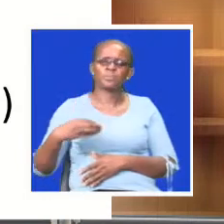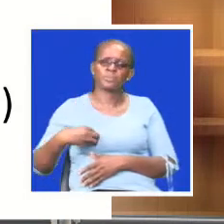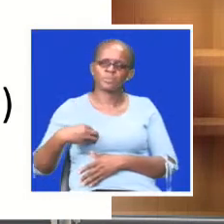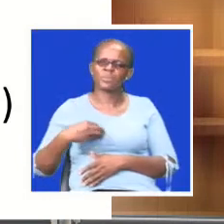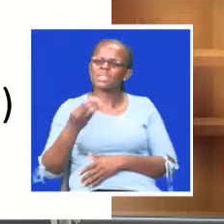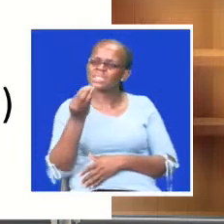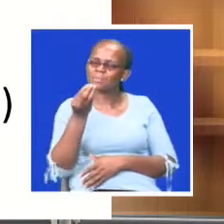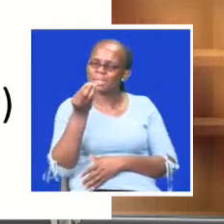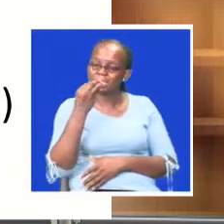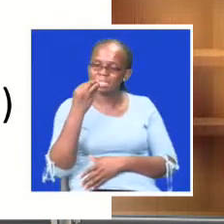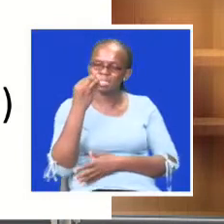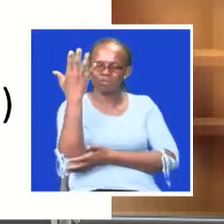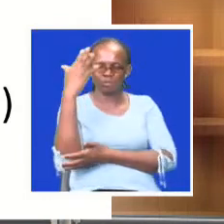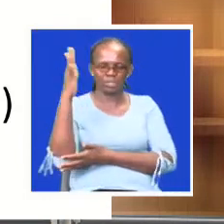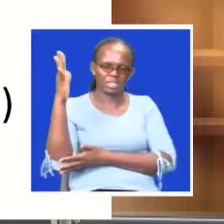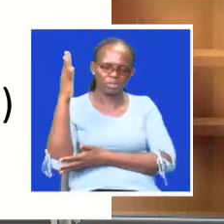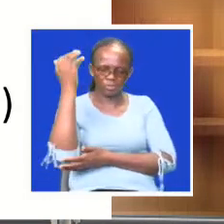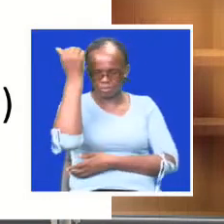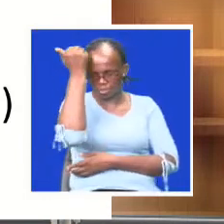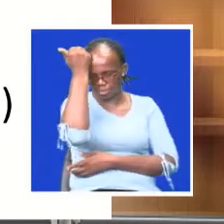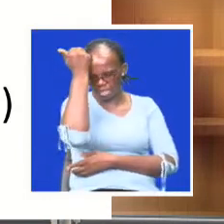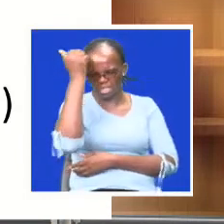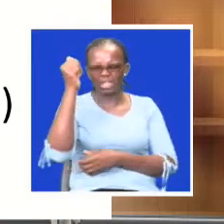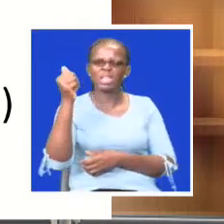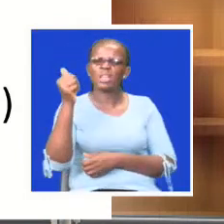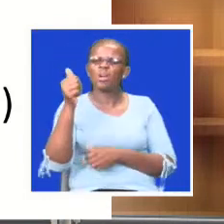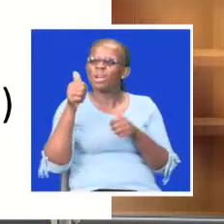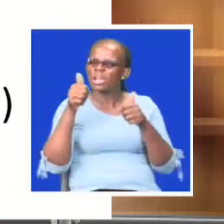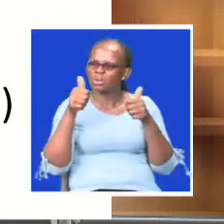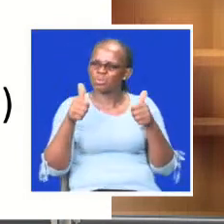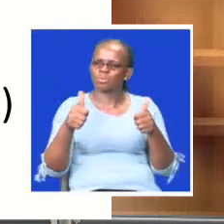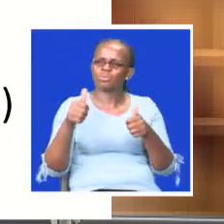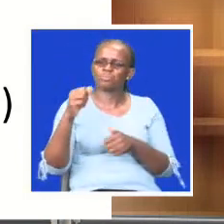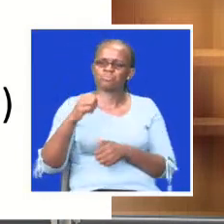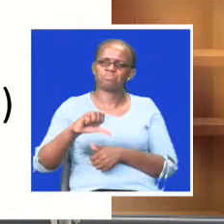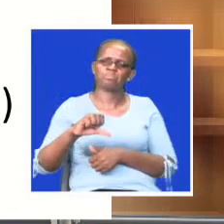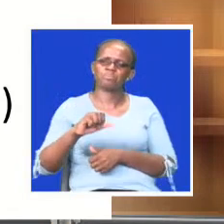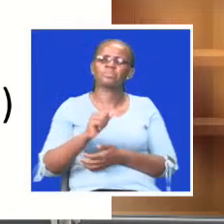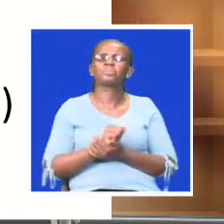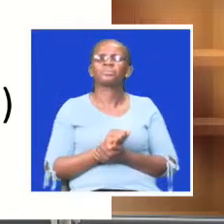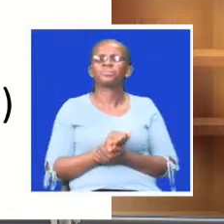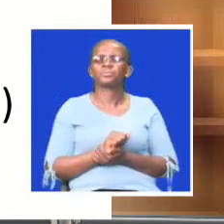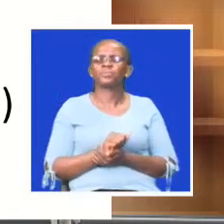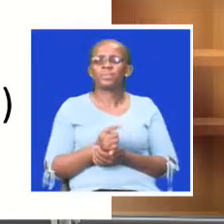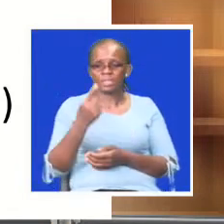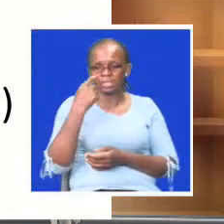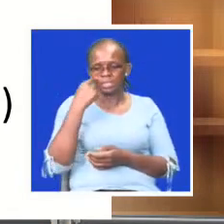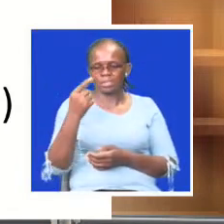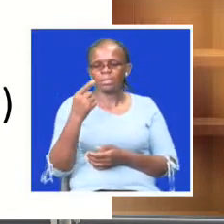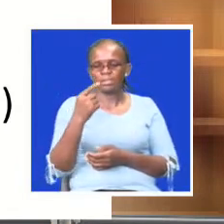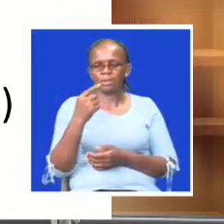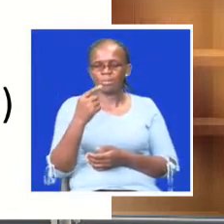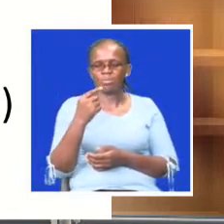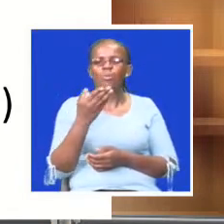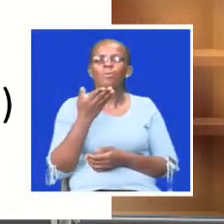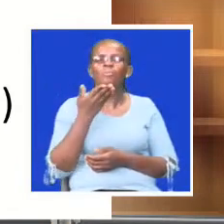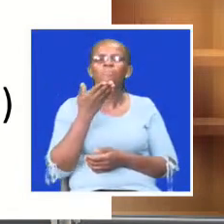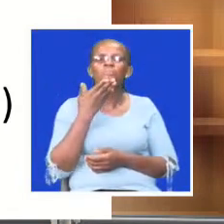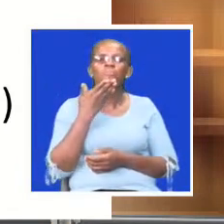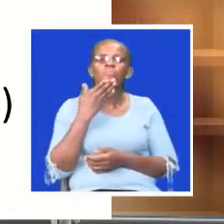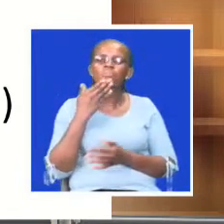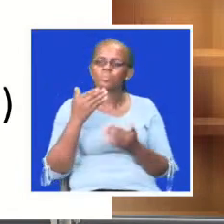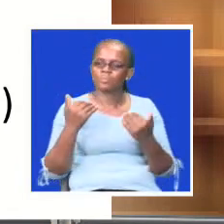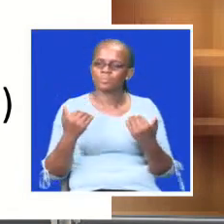of good and evil. Let us look at Adam, the character of